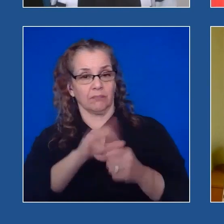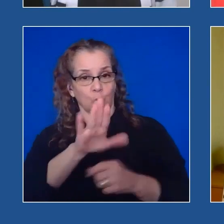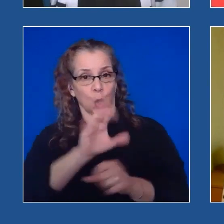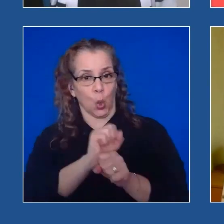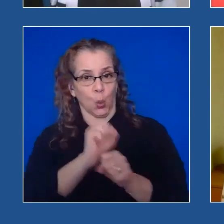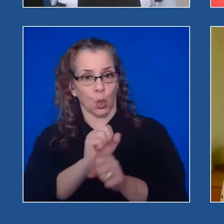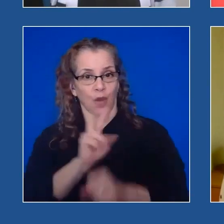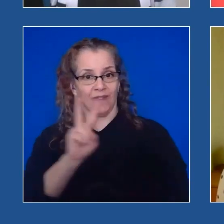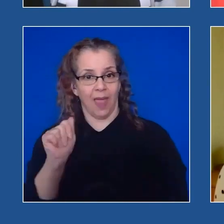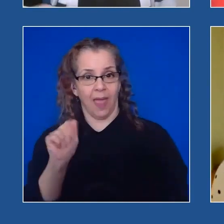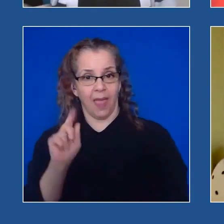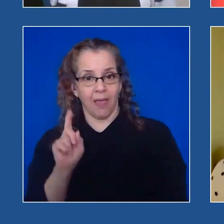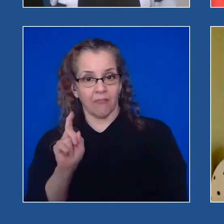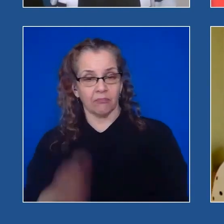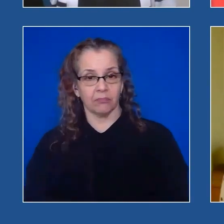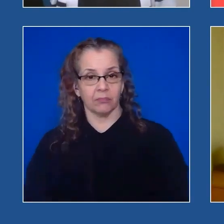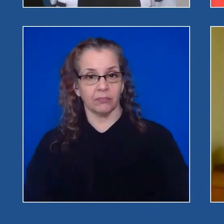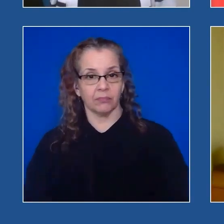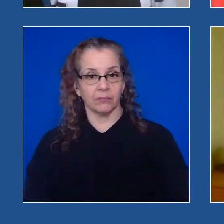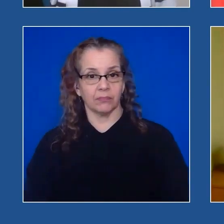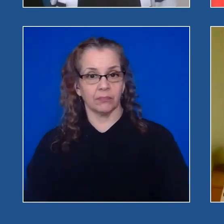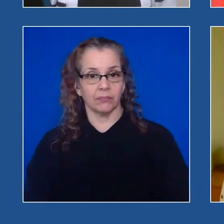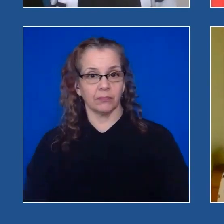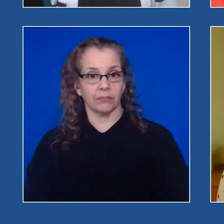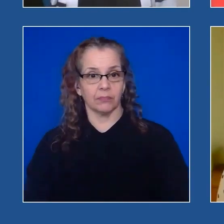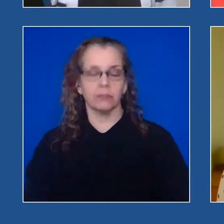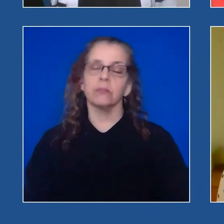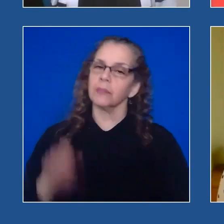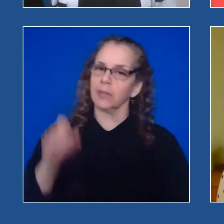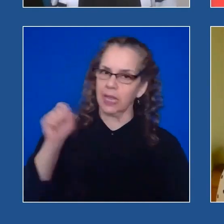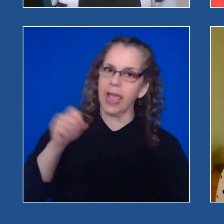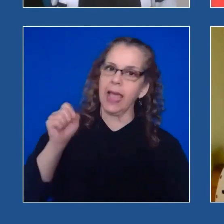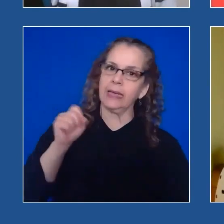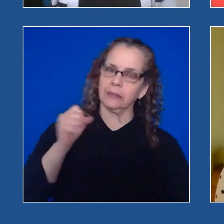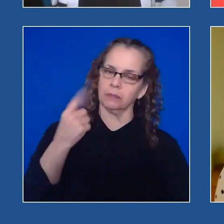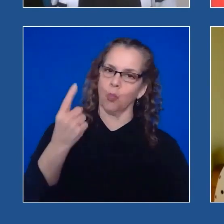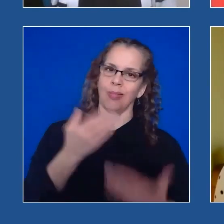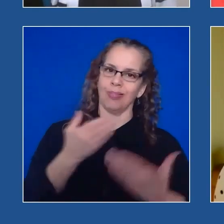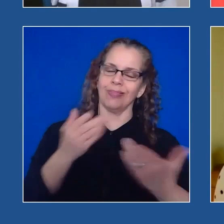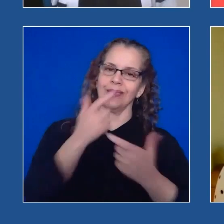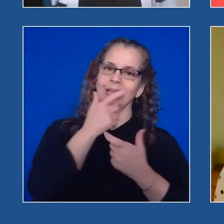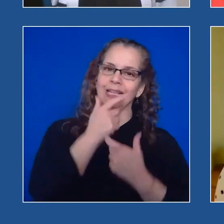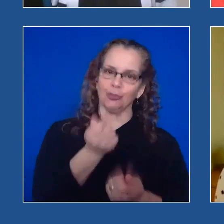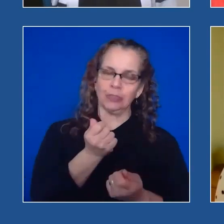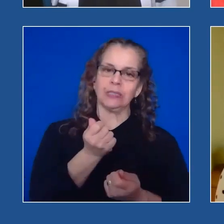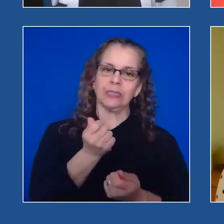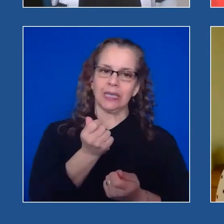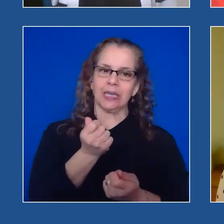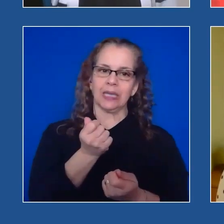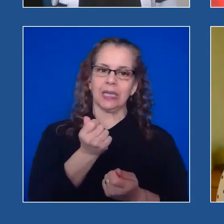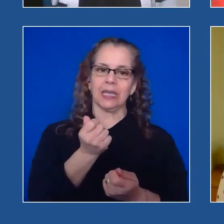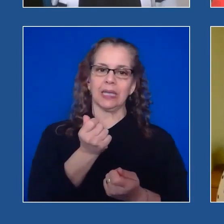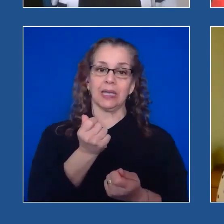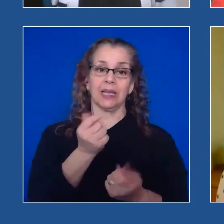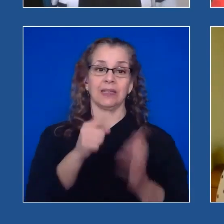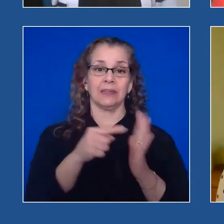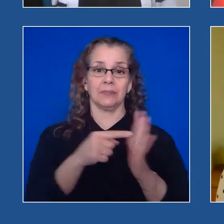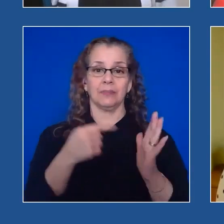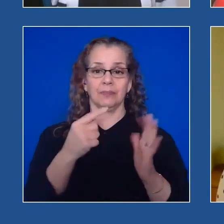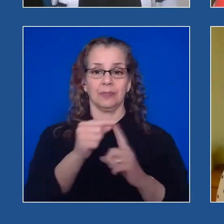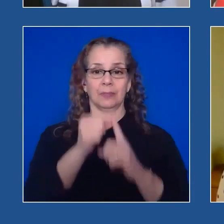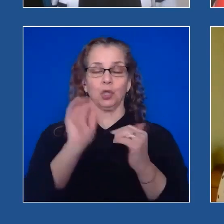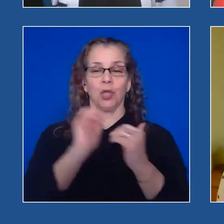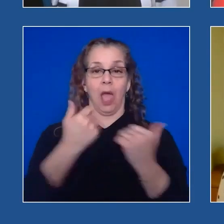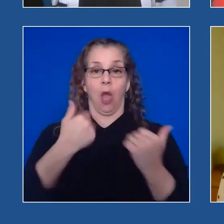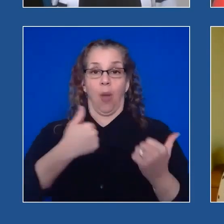Yeah, so one of the things that's interesting about that, and at least in terms of how I interact with folks in the DBT